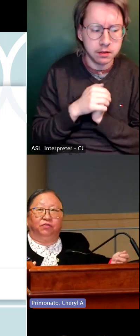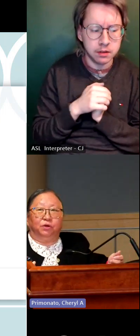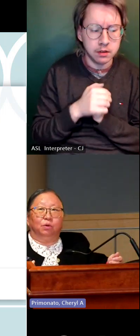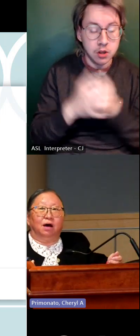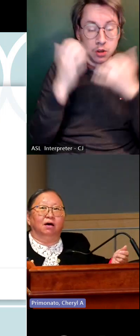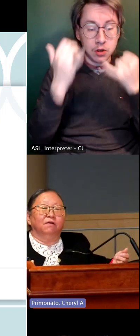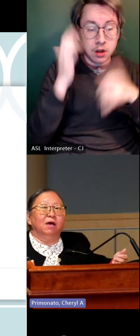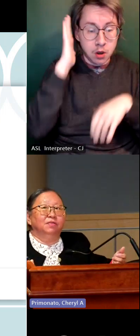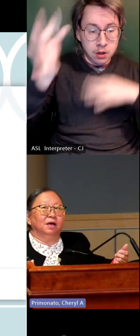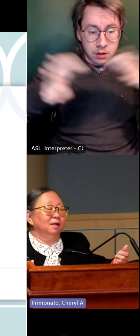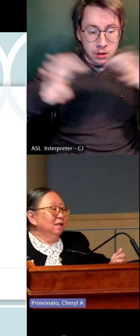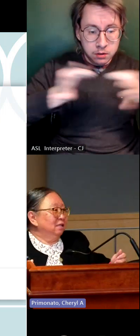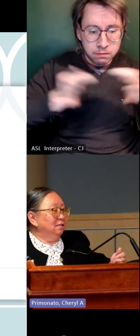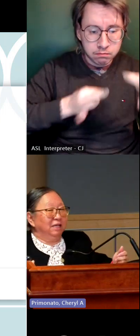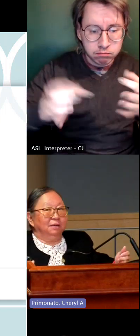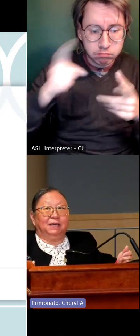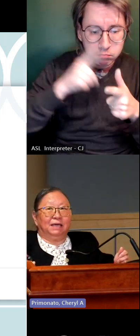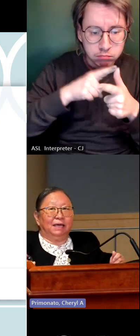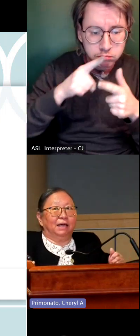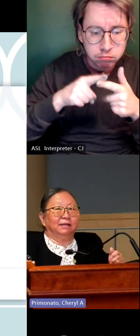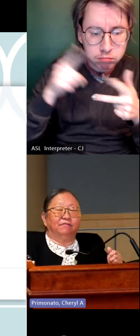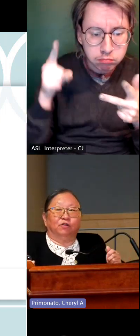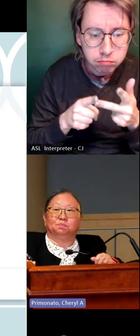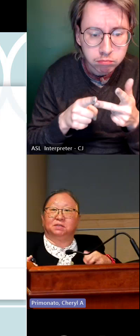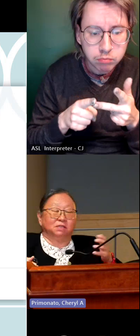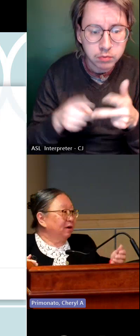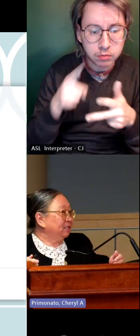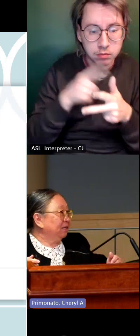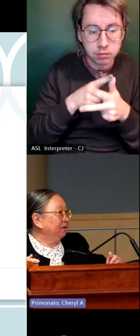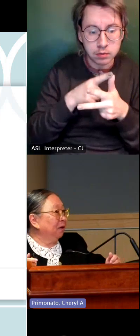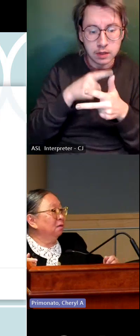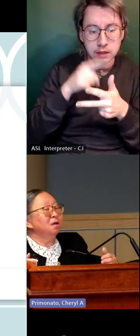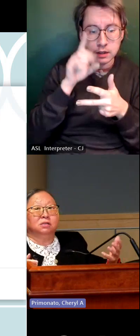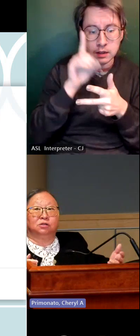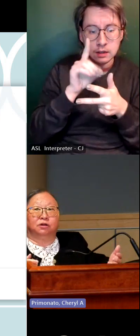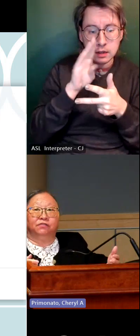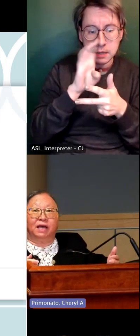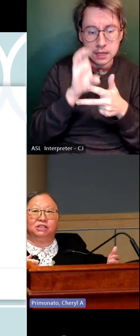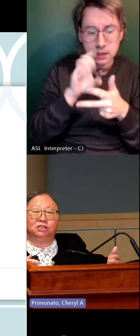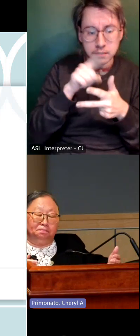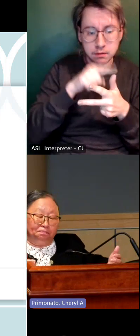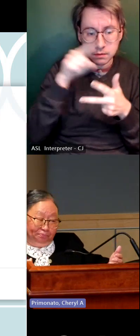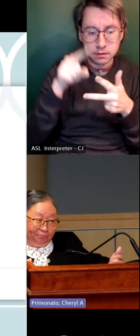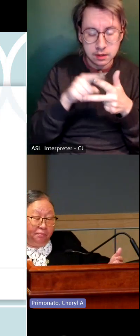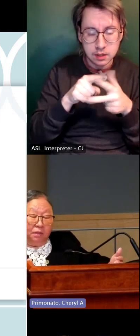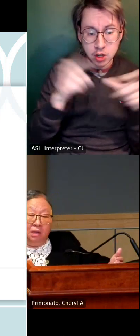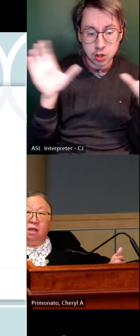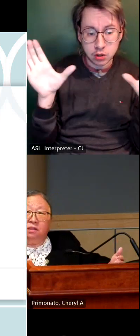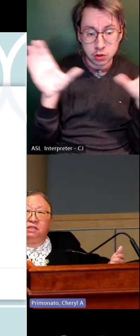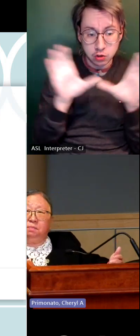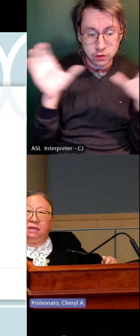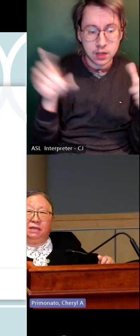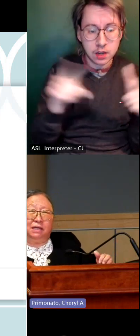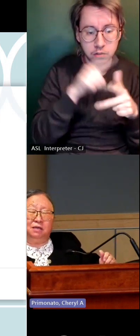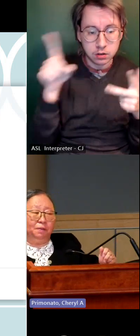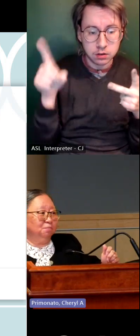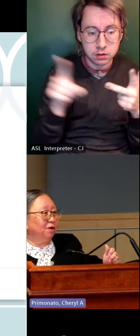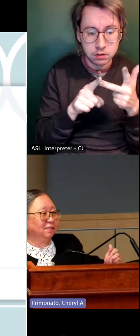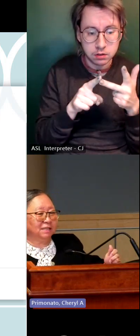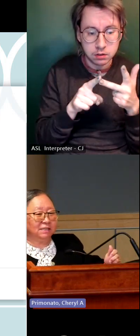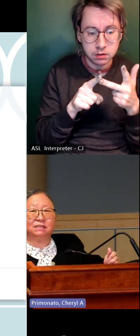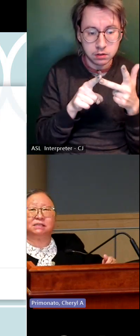brief overview of the DBE and diverse business criteria, certification, the DBE